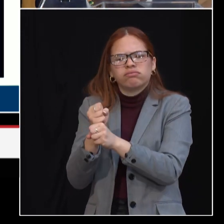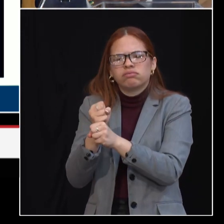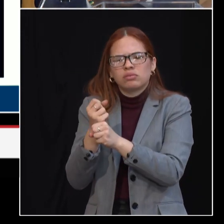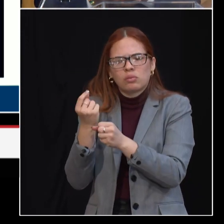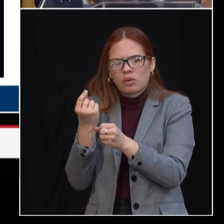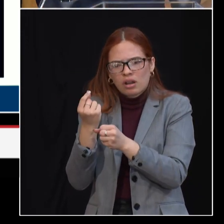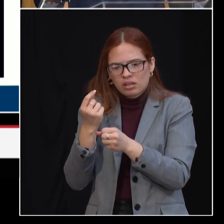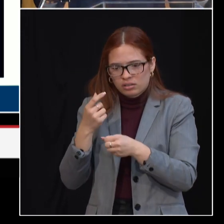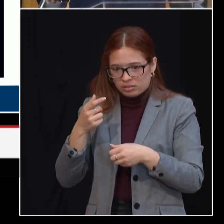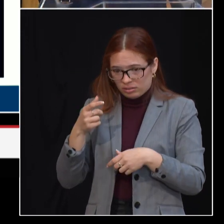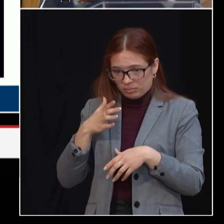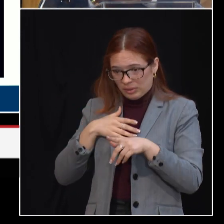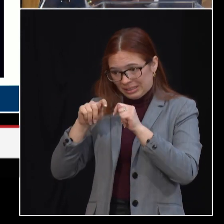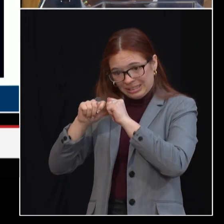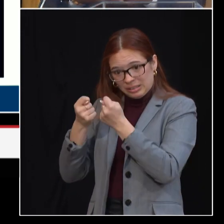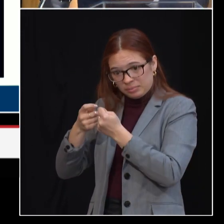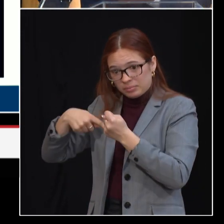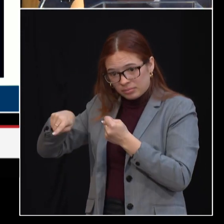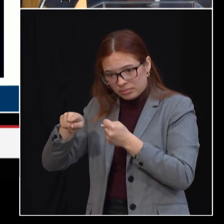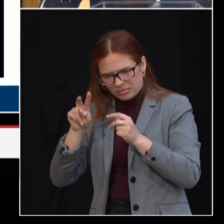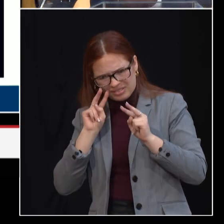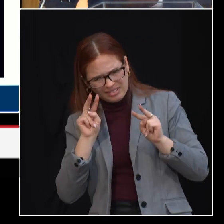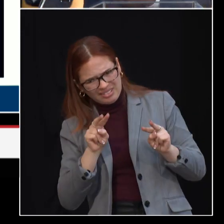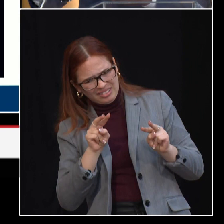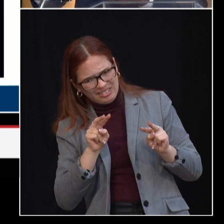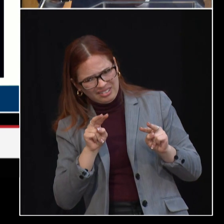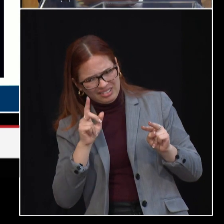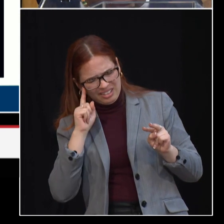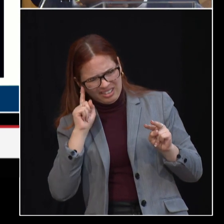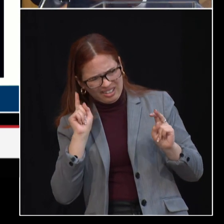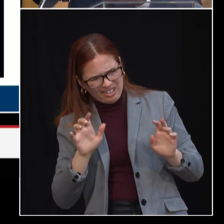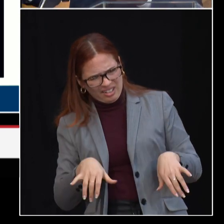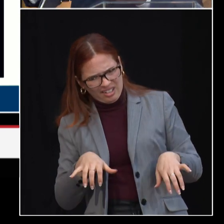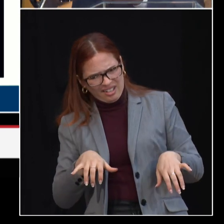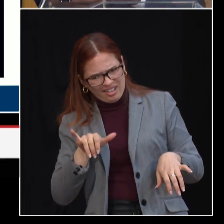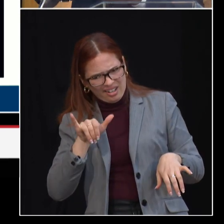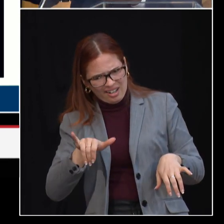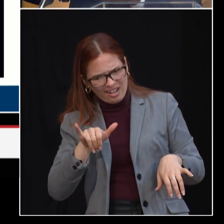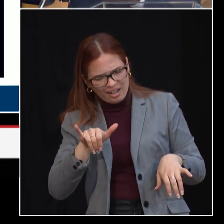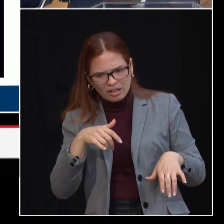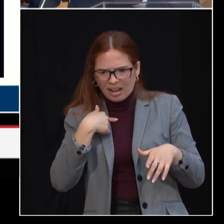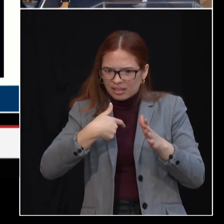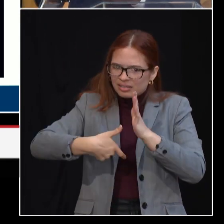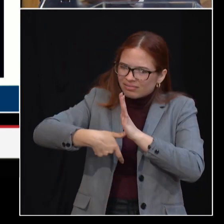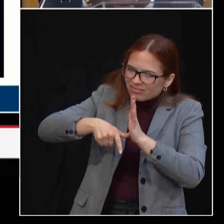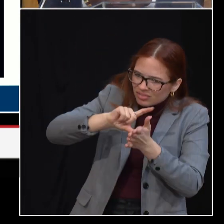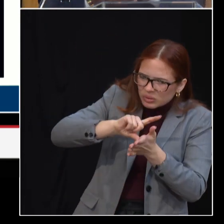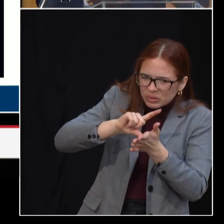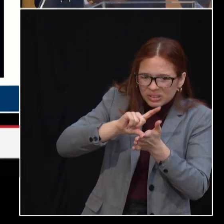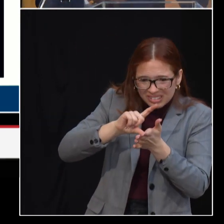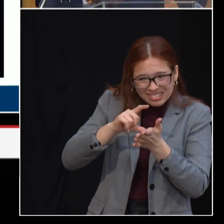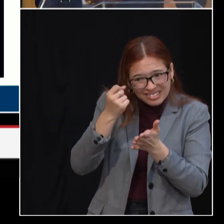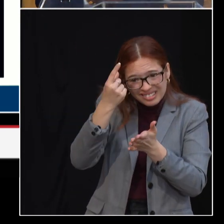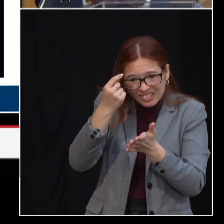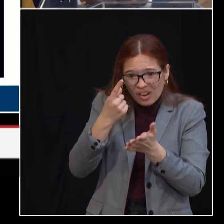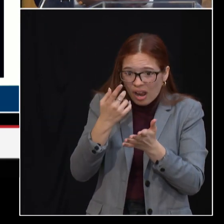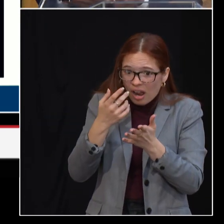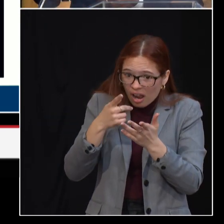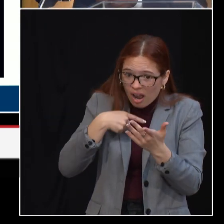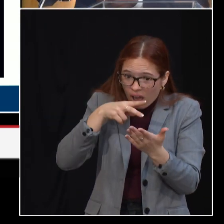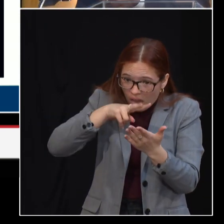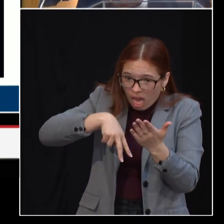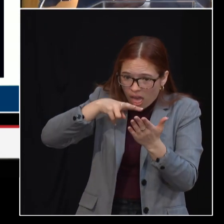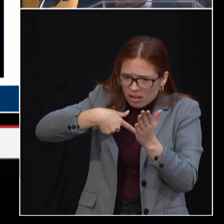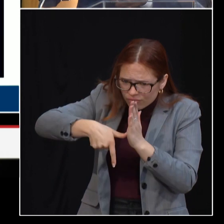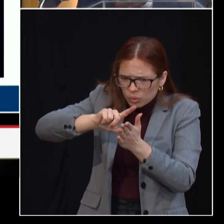team, we were stunned. A plan review that should take a few hours, this tool was able to